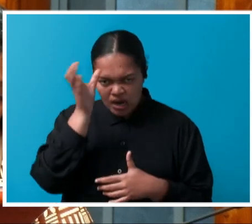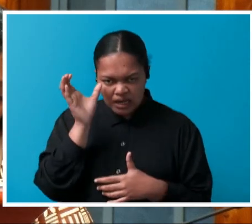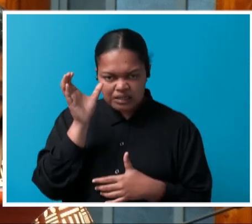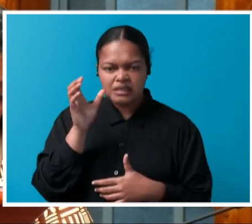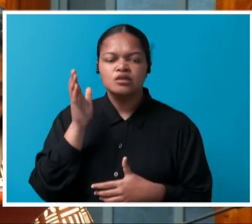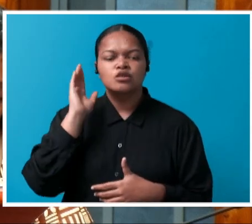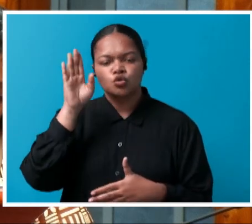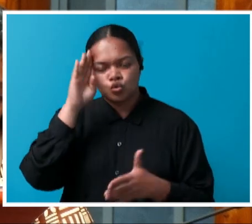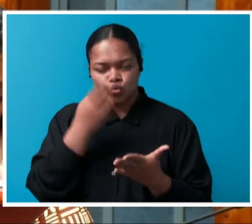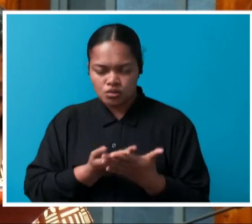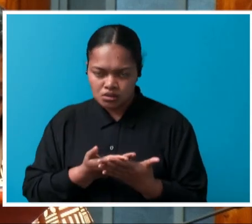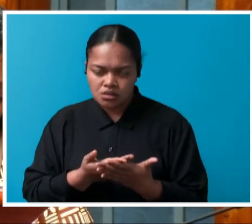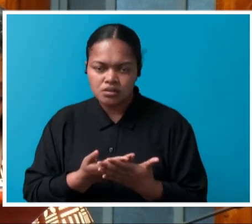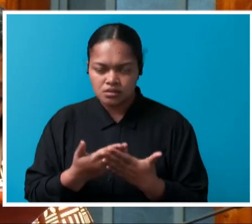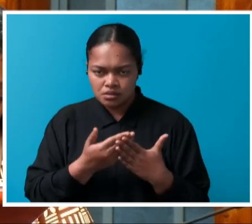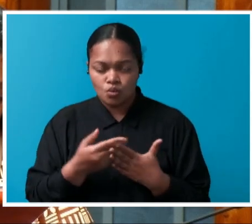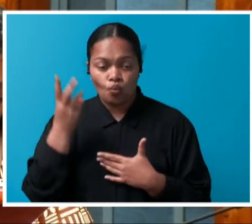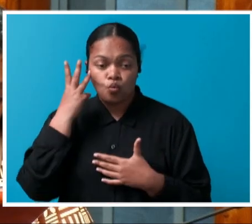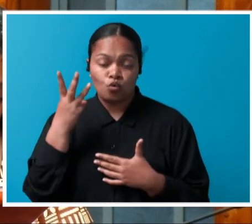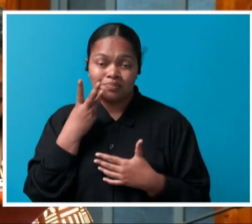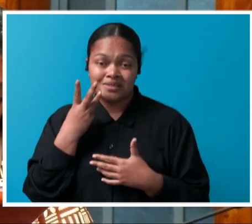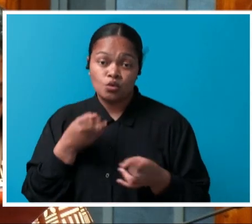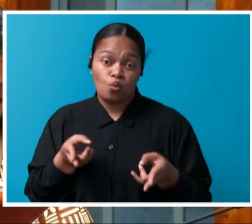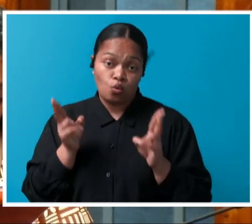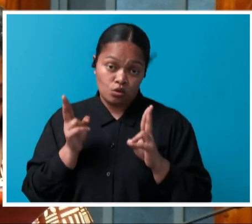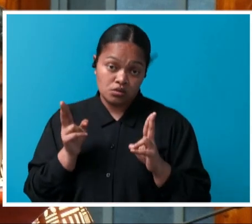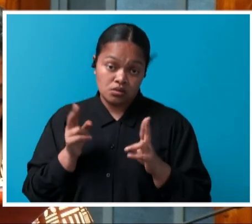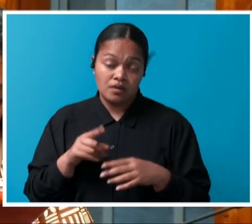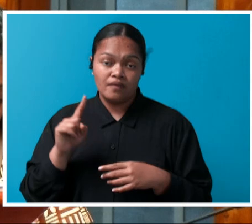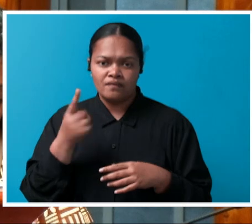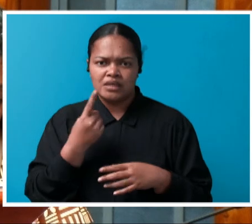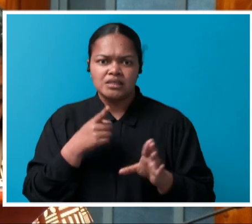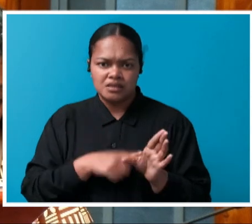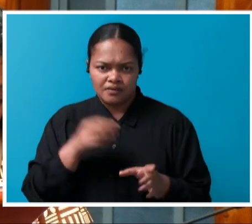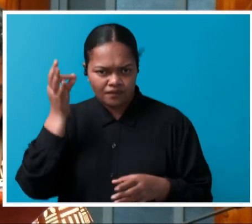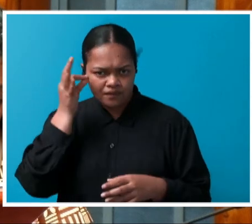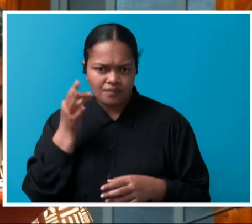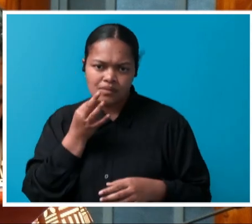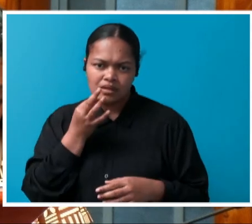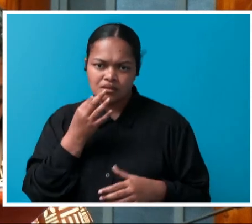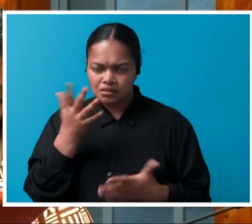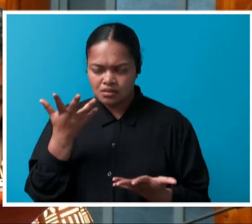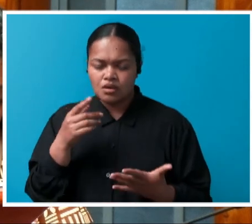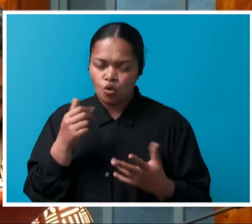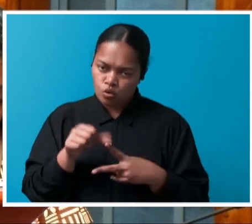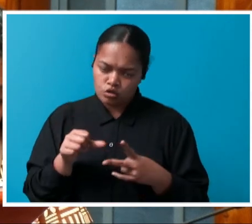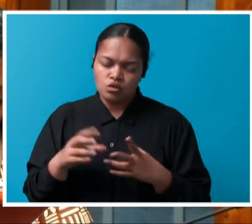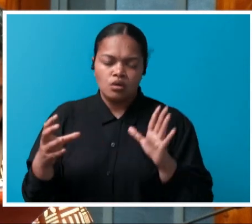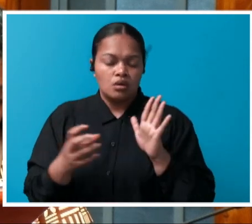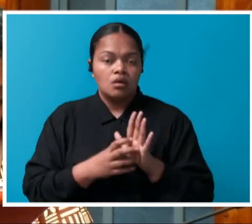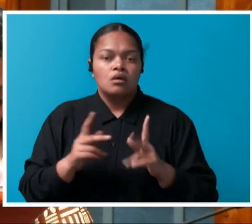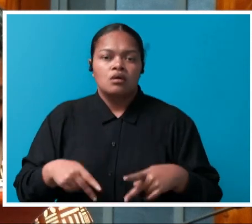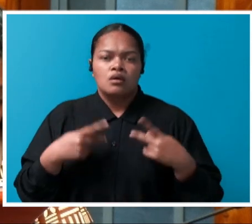for Hindi studies. The women's hostel for first-year female students is also in the proposal for expansion due